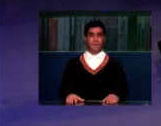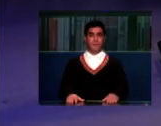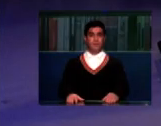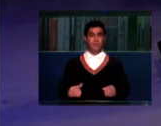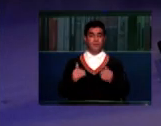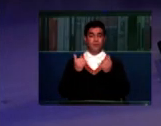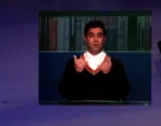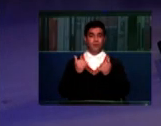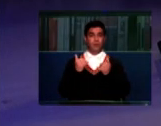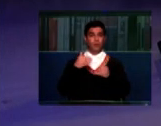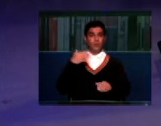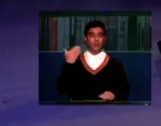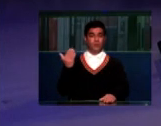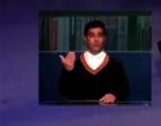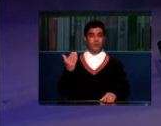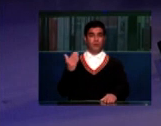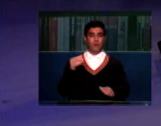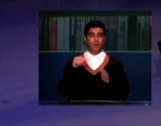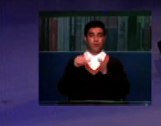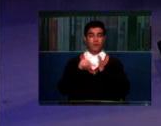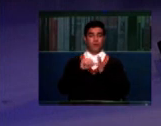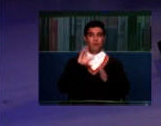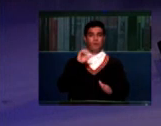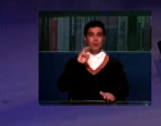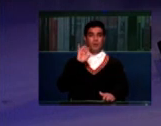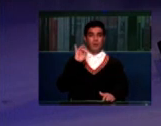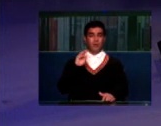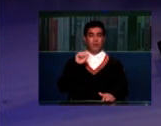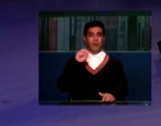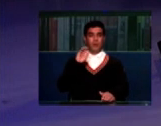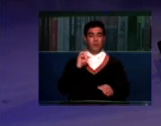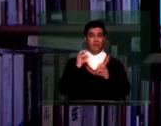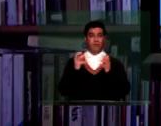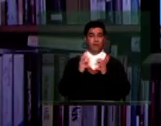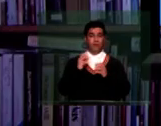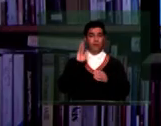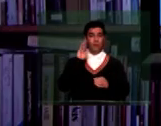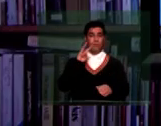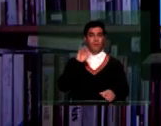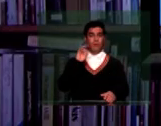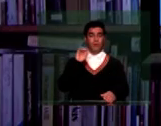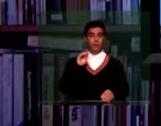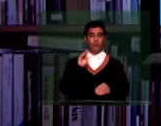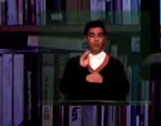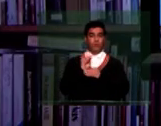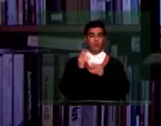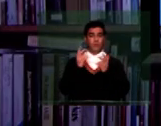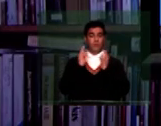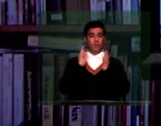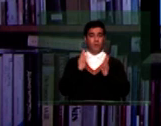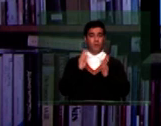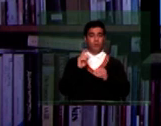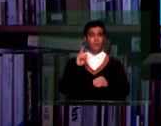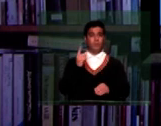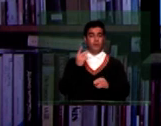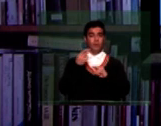Endi o'ng tomondagi 6ta vodorod atomi saqlagan suv molekulasini qo'shishimiz talab etiladi.